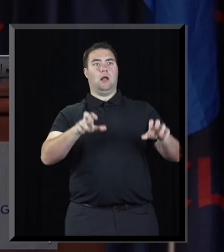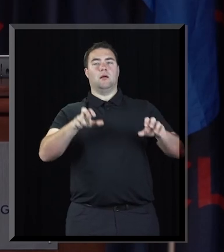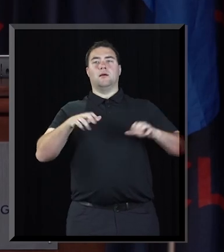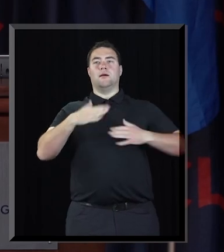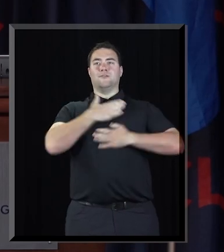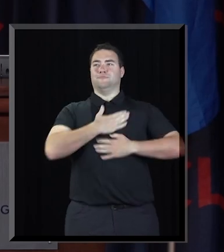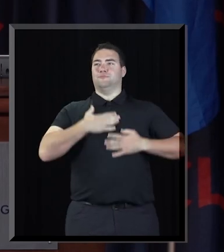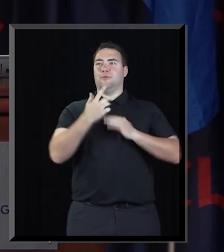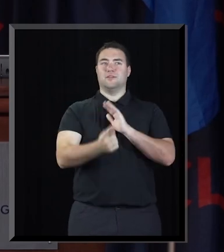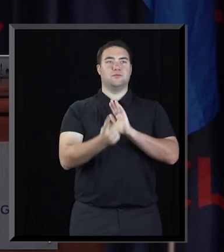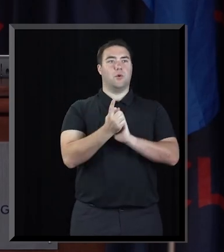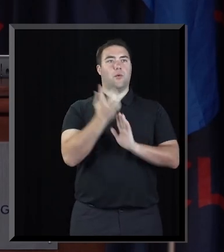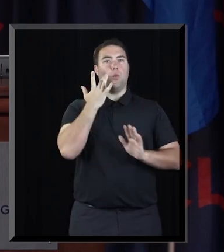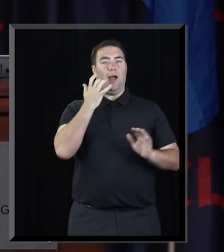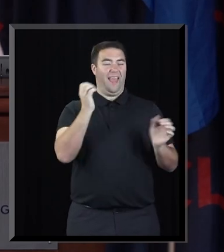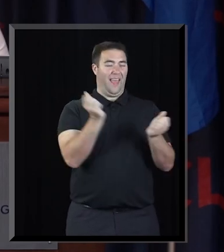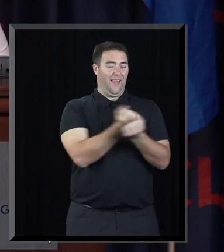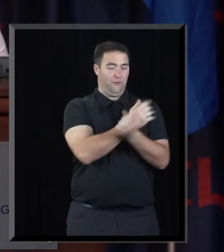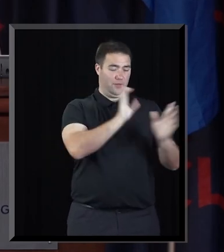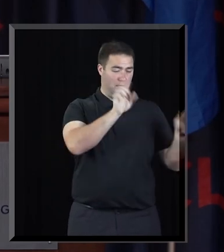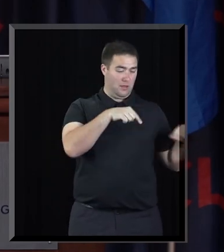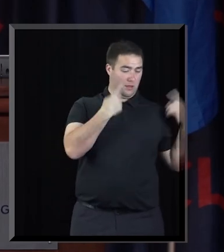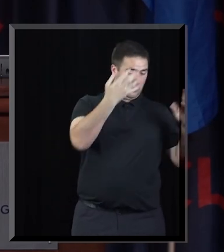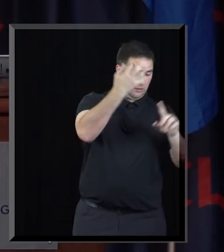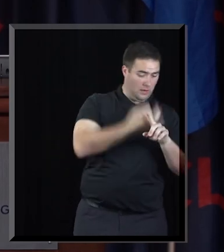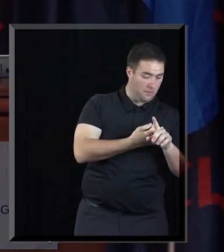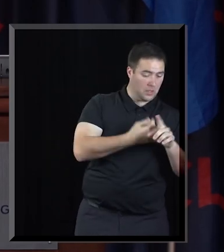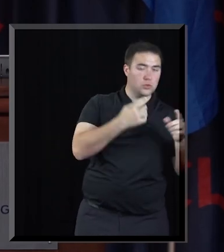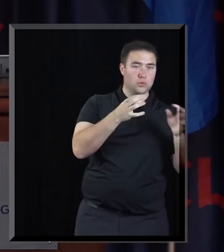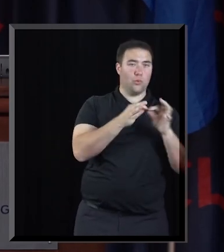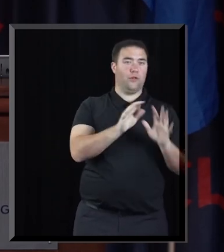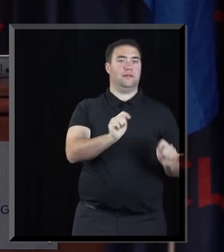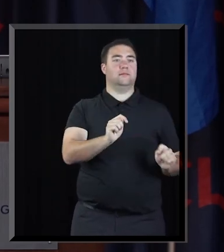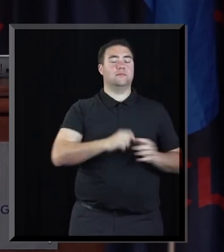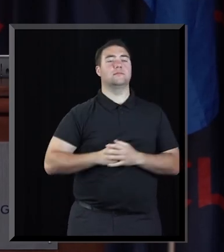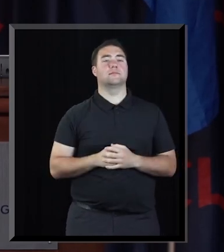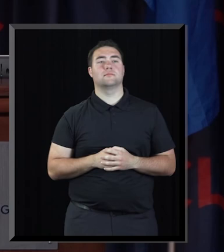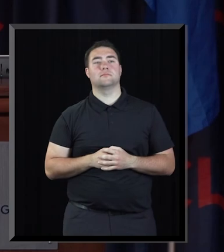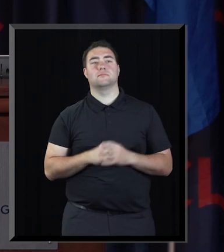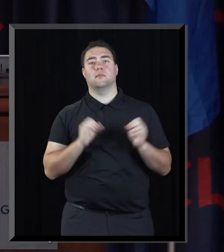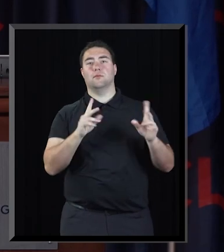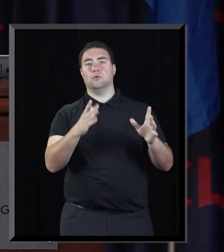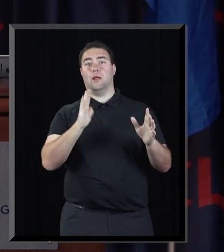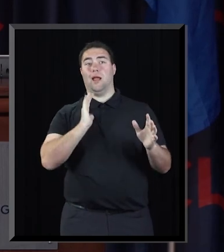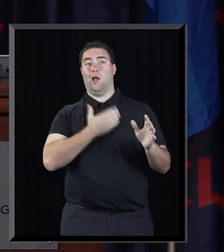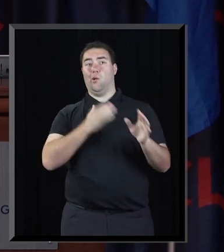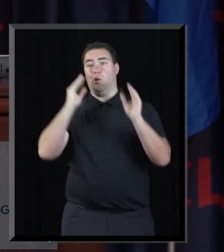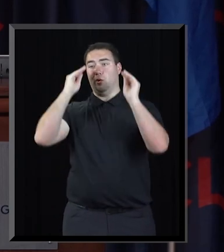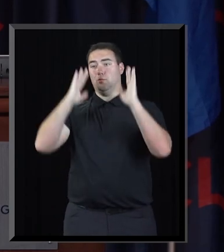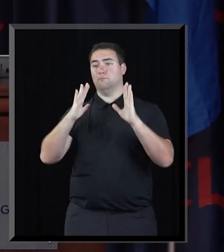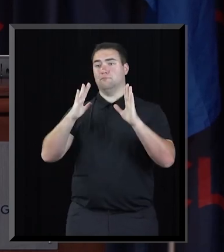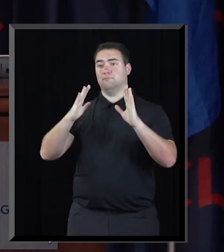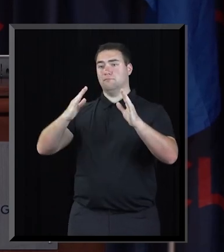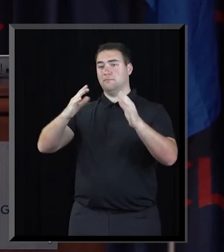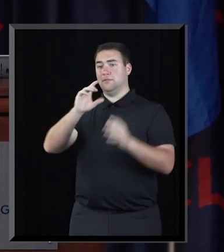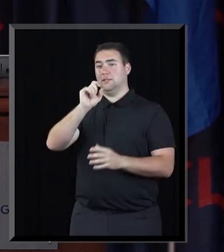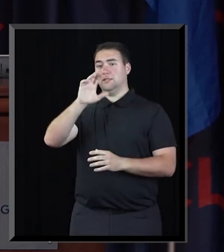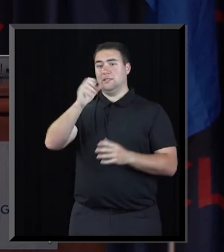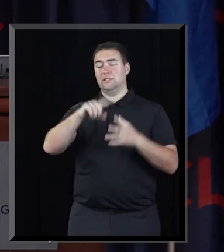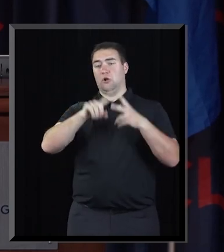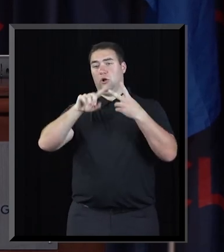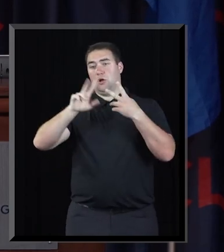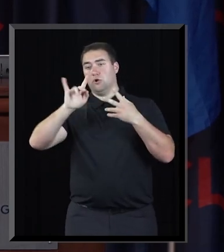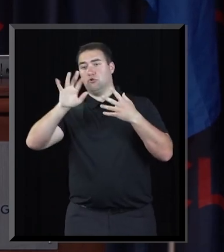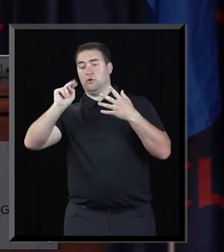enjoy this moment, knowing it was all worth it. I would also like to take this opportunity to thank our professors, Sarah, Karina,